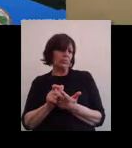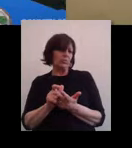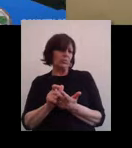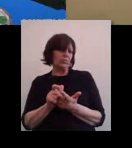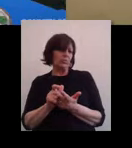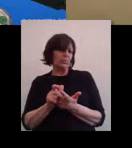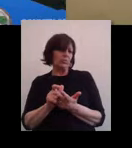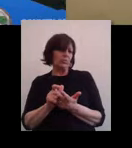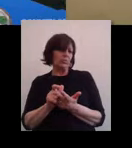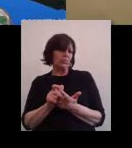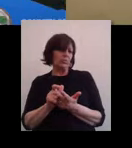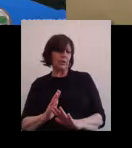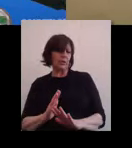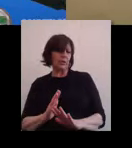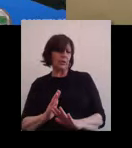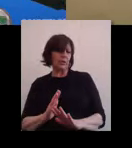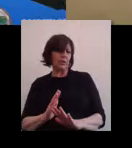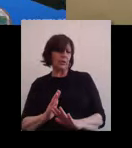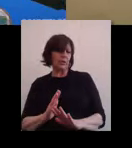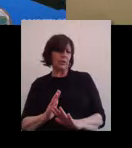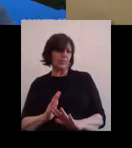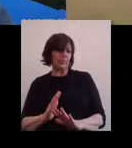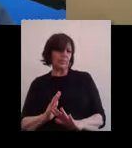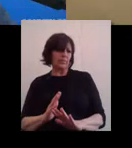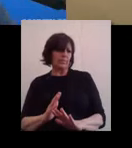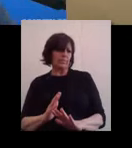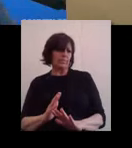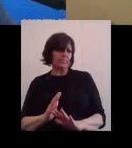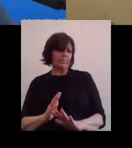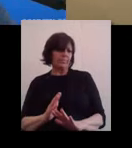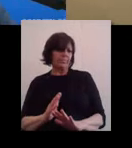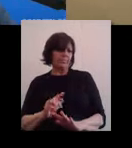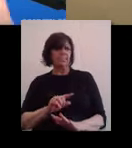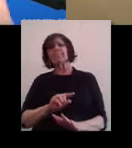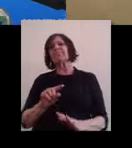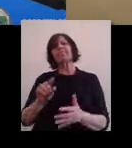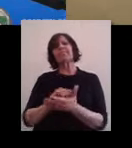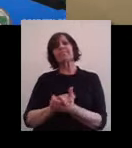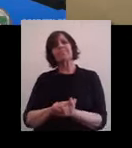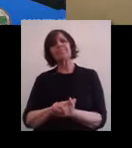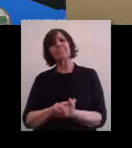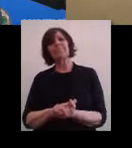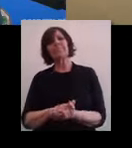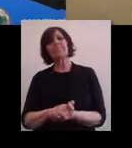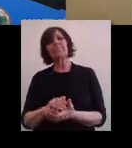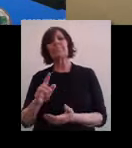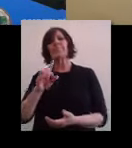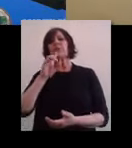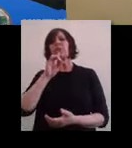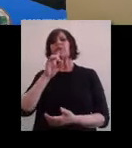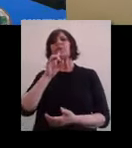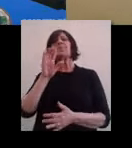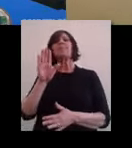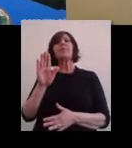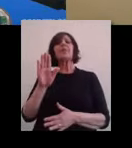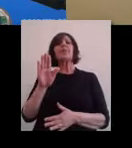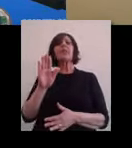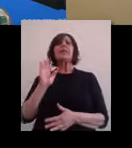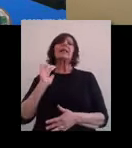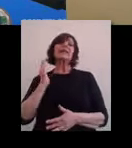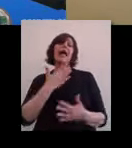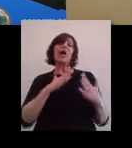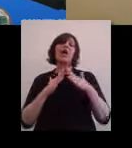testing. I'll turn that over to Dr. Burstein. Sure, thank you. So it's really our community's testing capacity